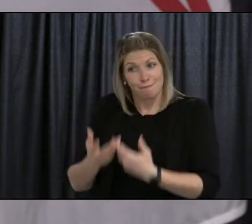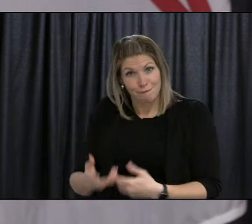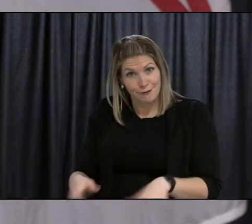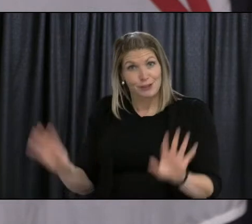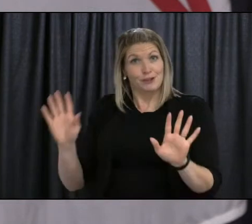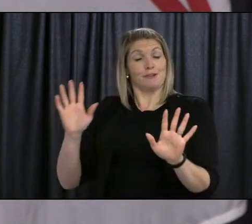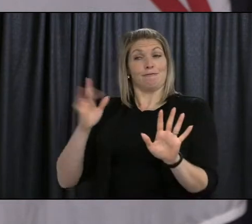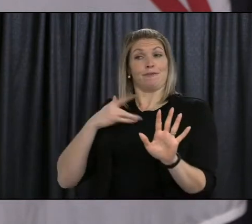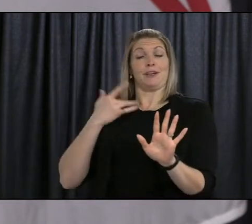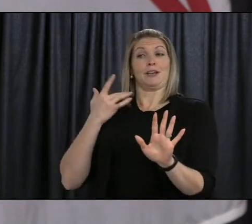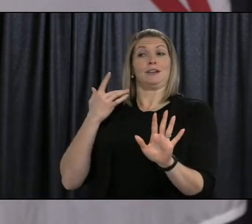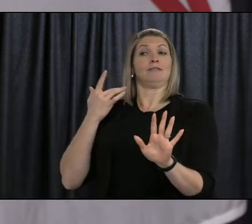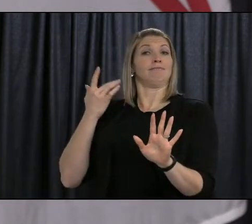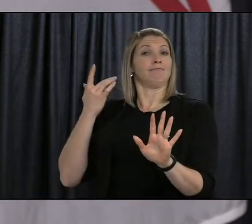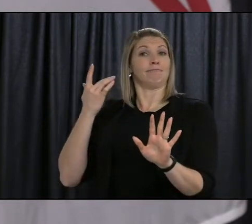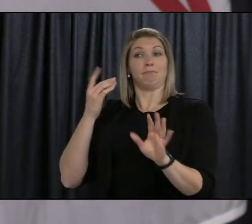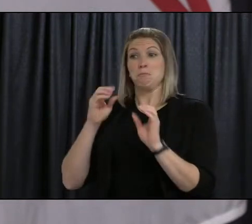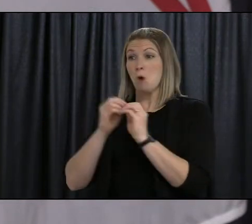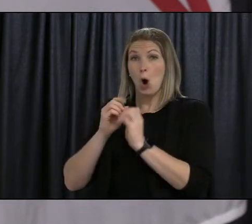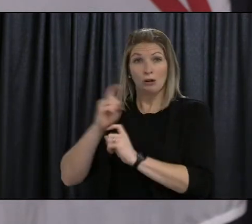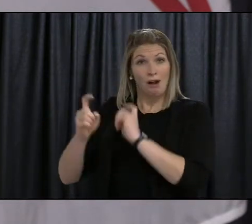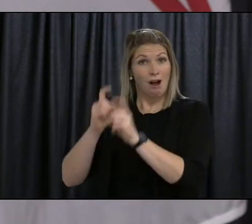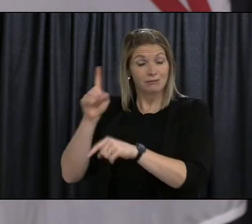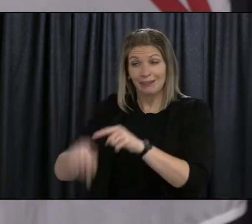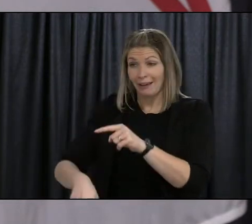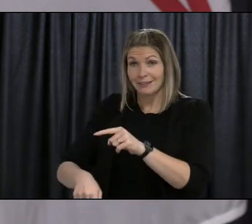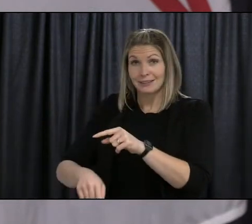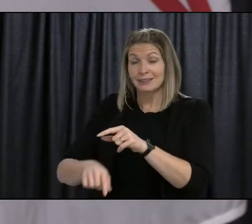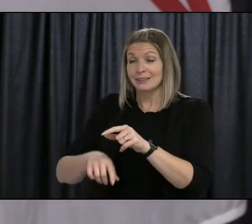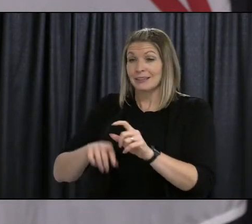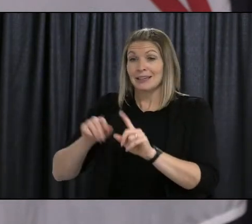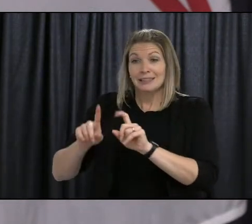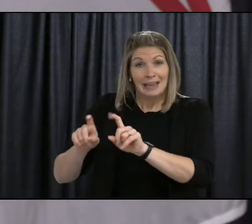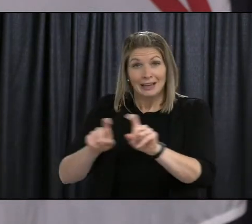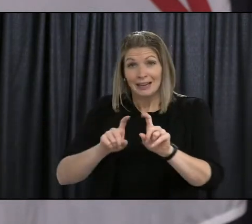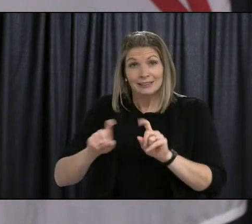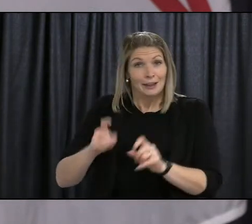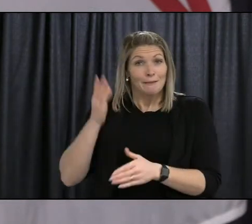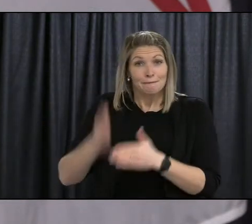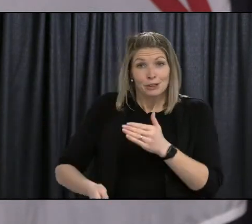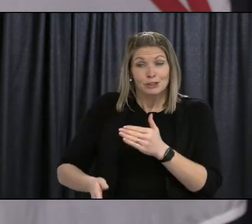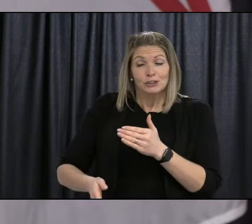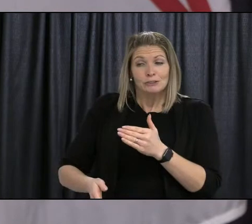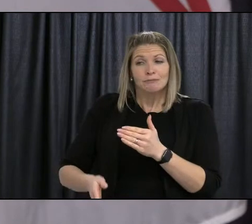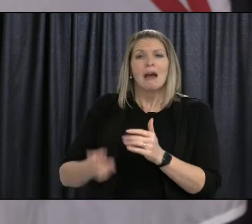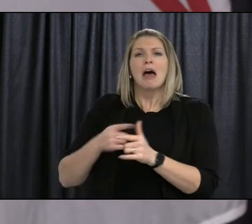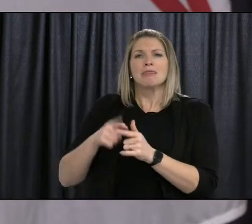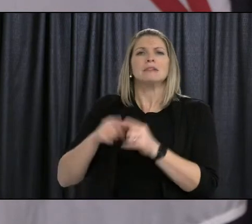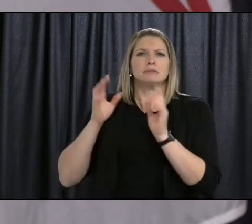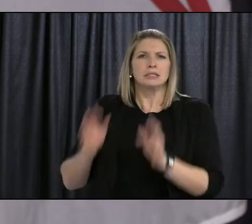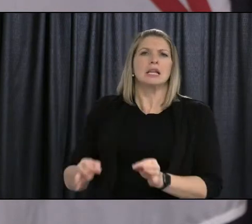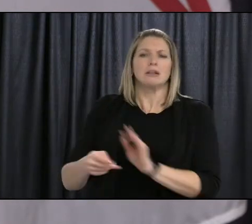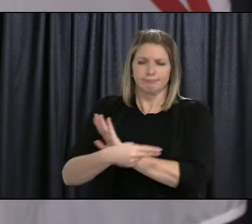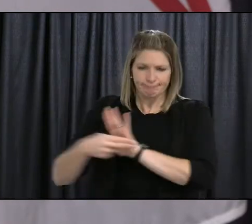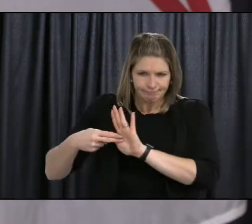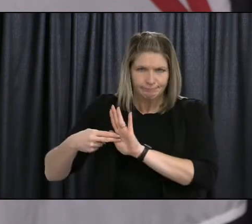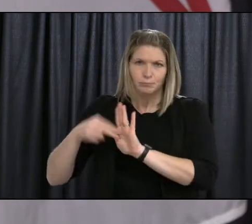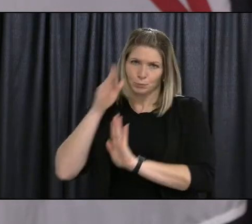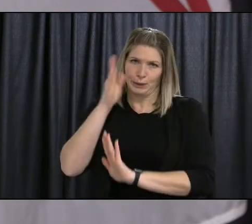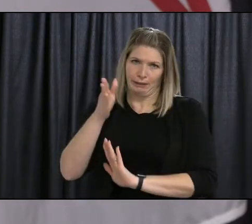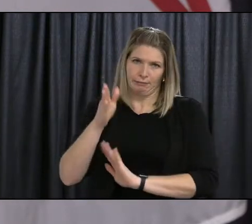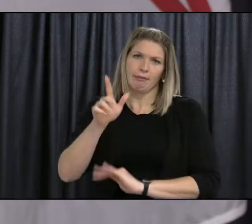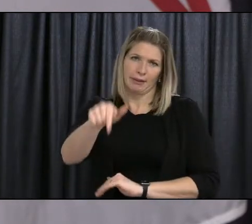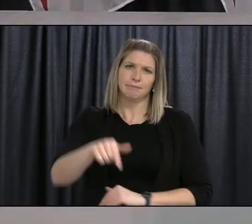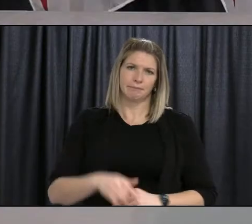feel like we have exhausted all those leads and all those possibilities, then we will have to make a decision on that.